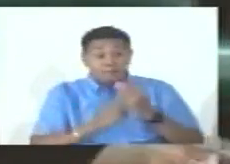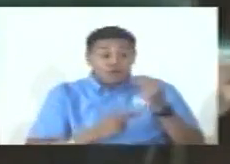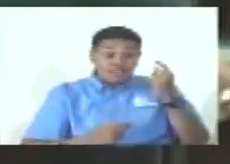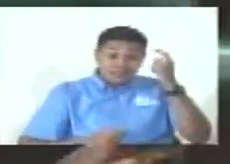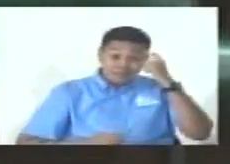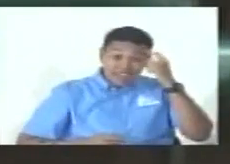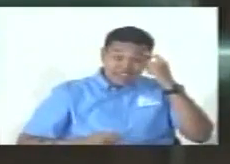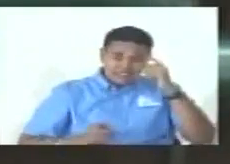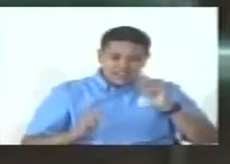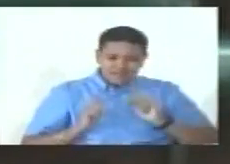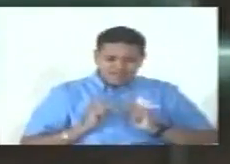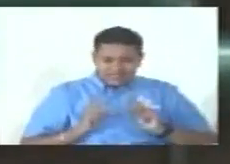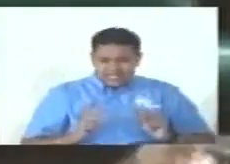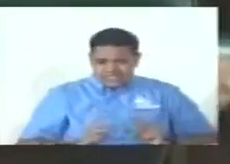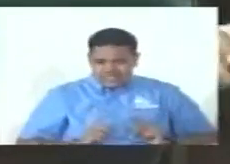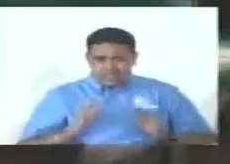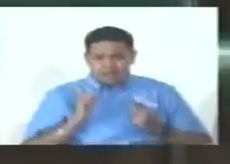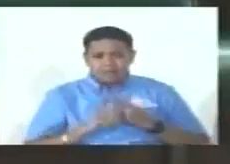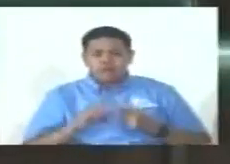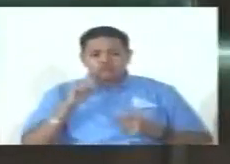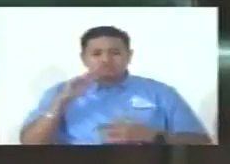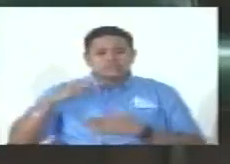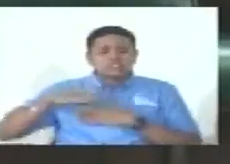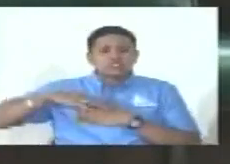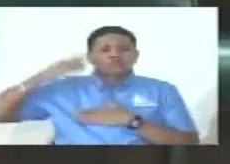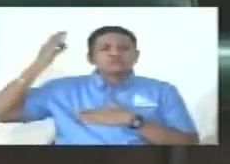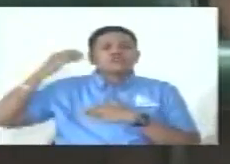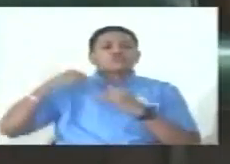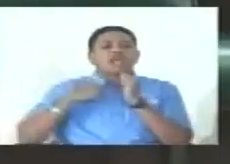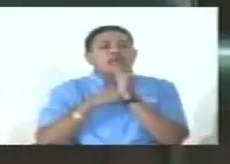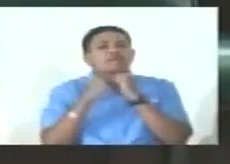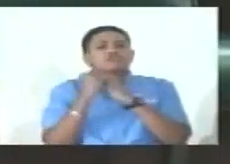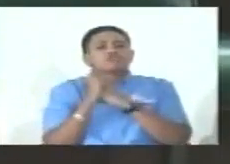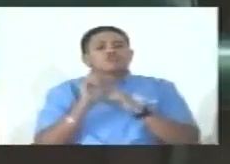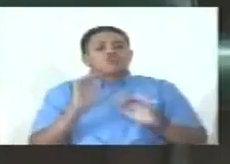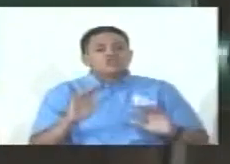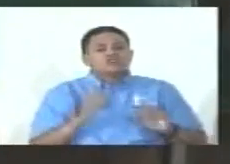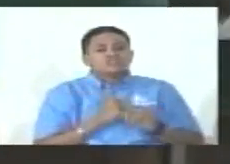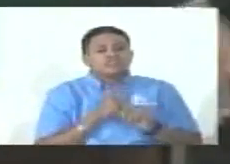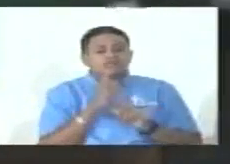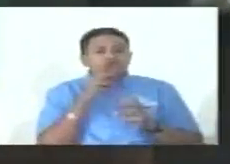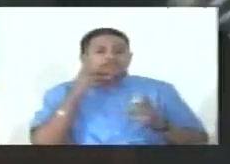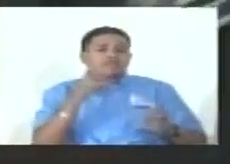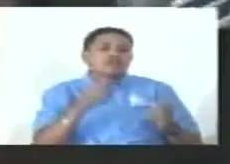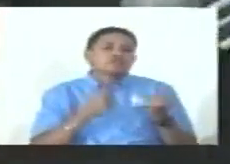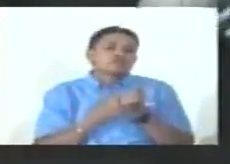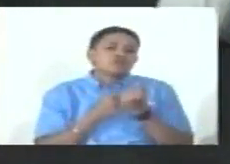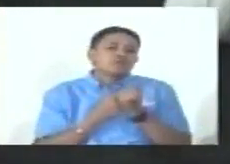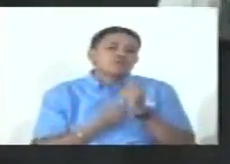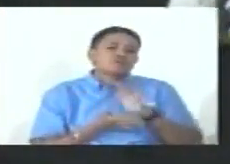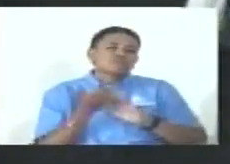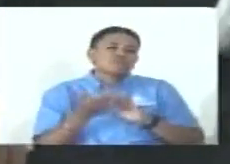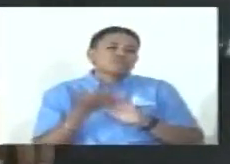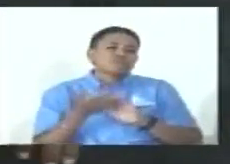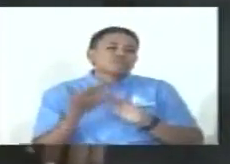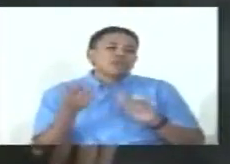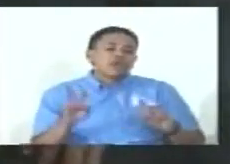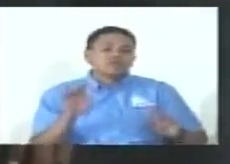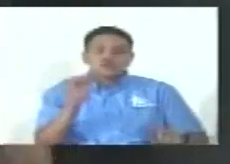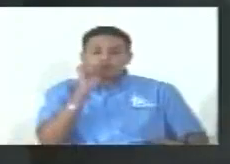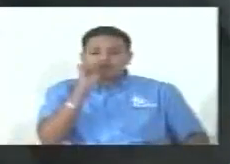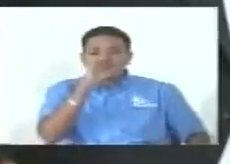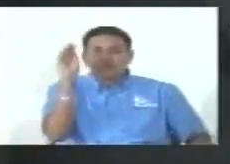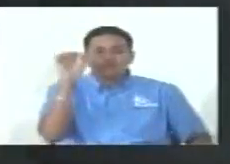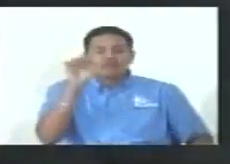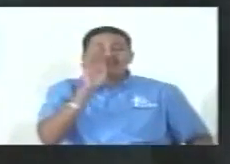the physical, and the spiritual infrastructure is there to support it. So the private sector can